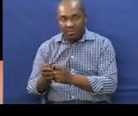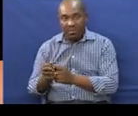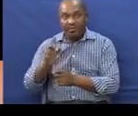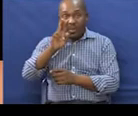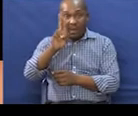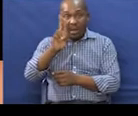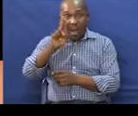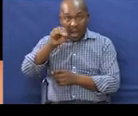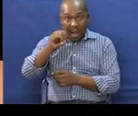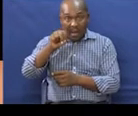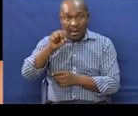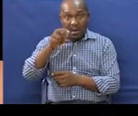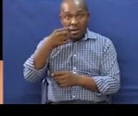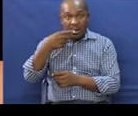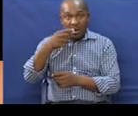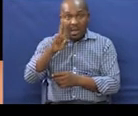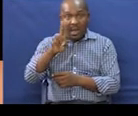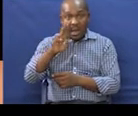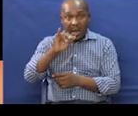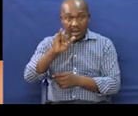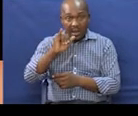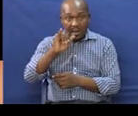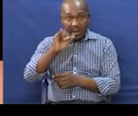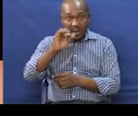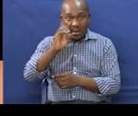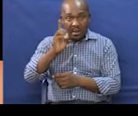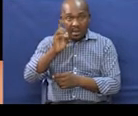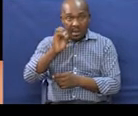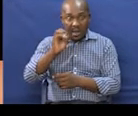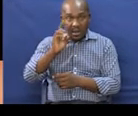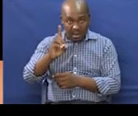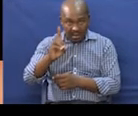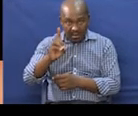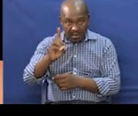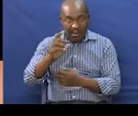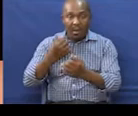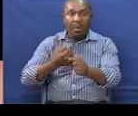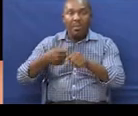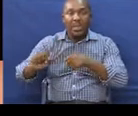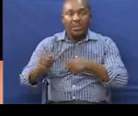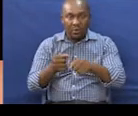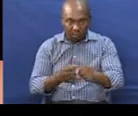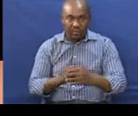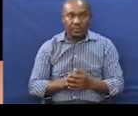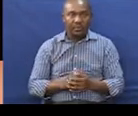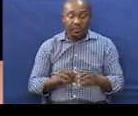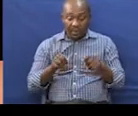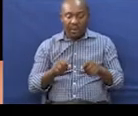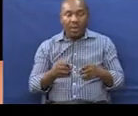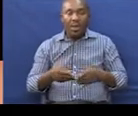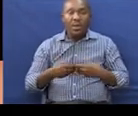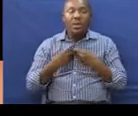Unguided practical. In this unguided practical, you will be provided with the solution.